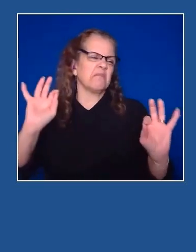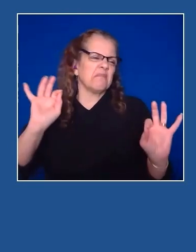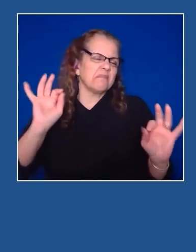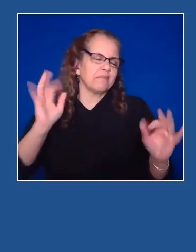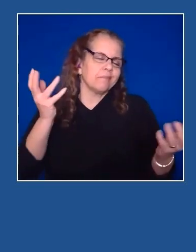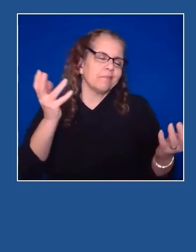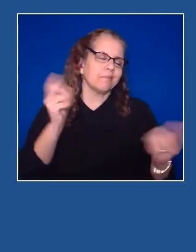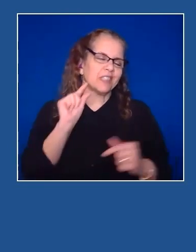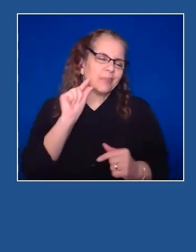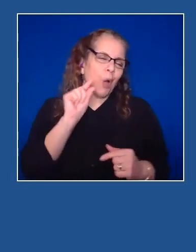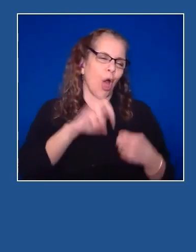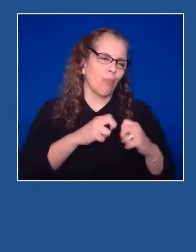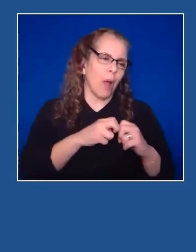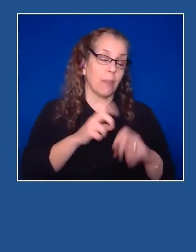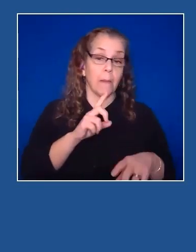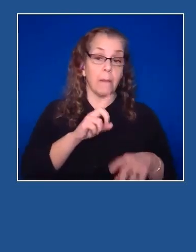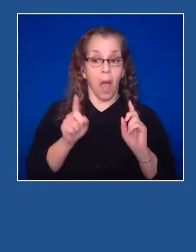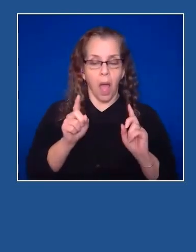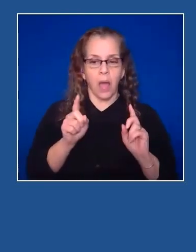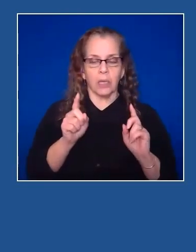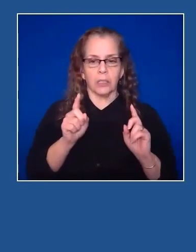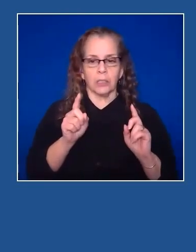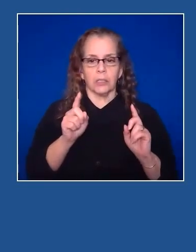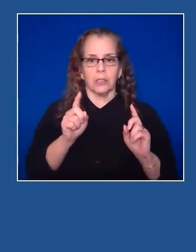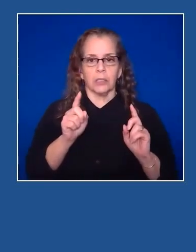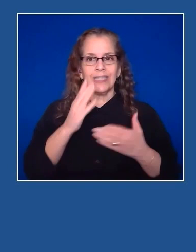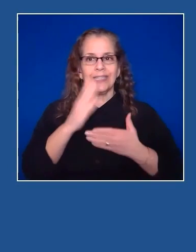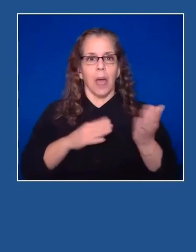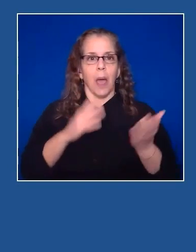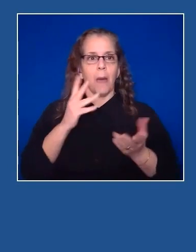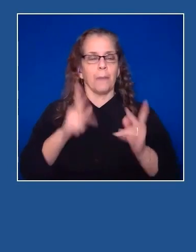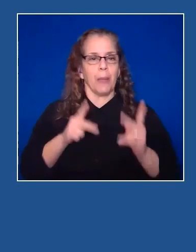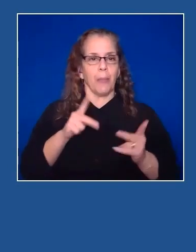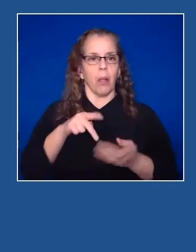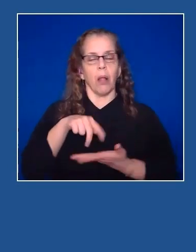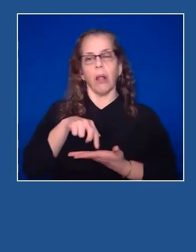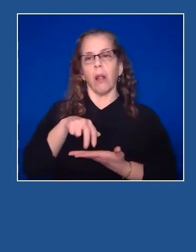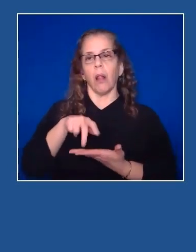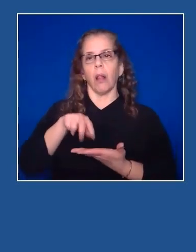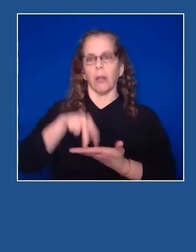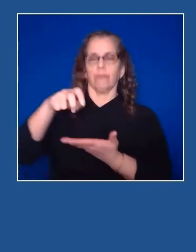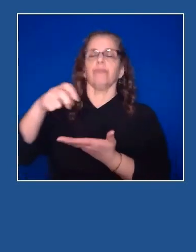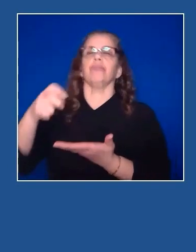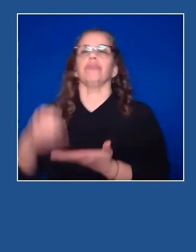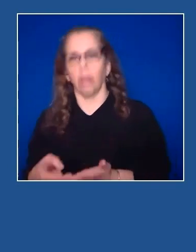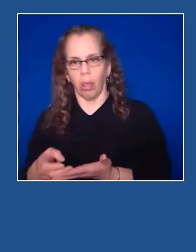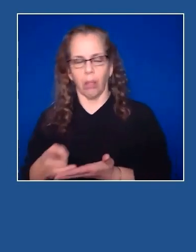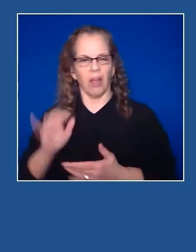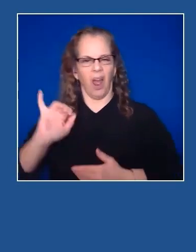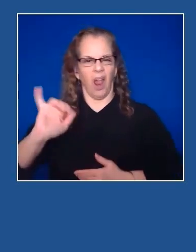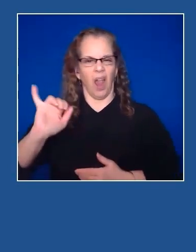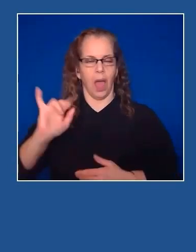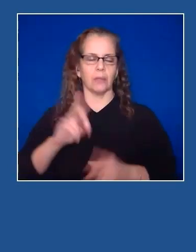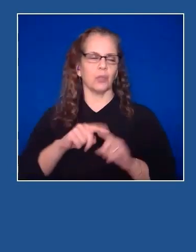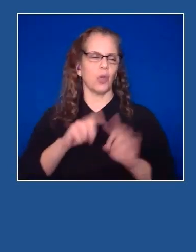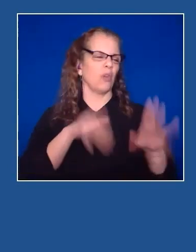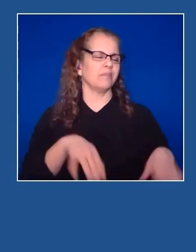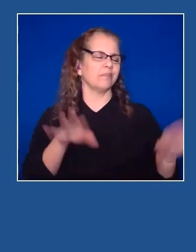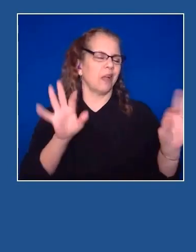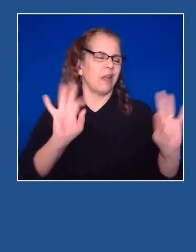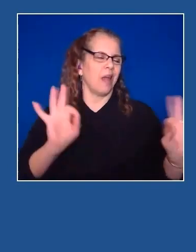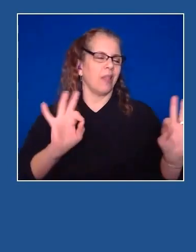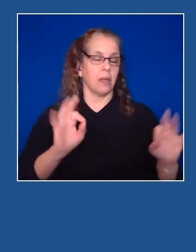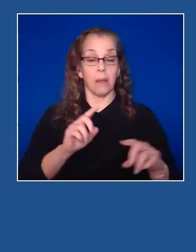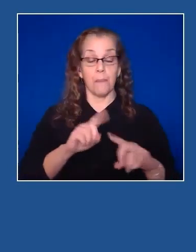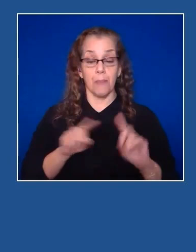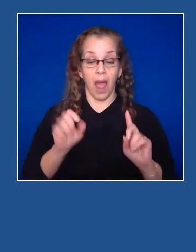causes the person to trip and fall down, and other people get invalidating, like you're overreacting. It's not that big a deal. Well, of course, if you're